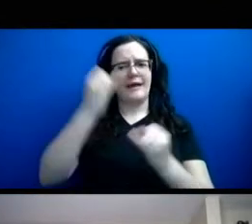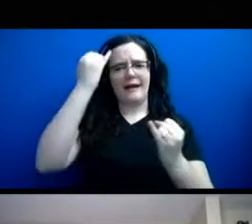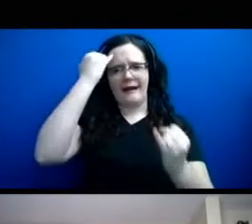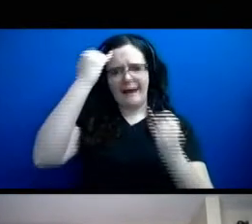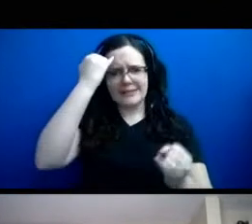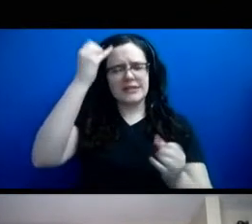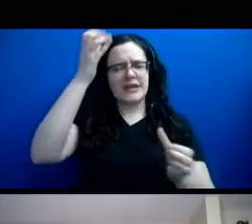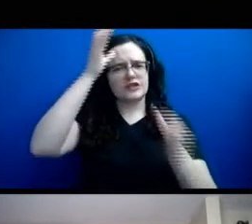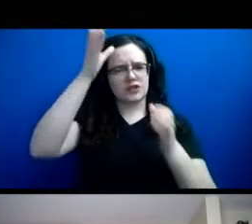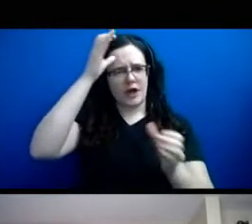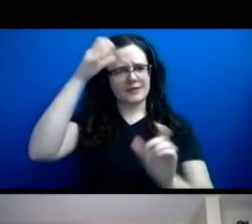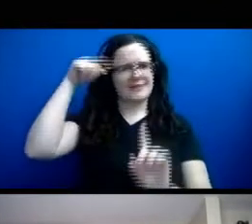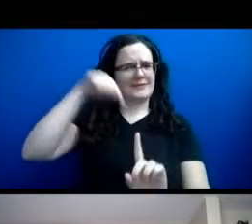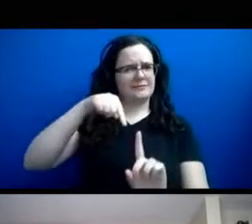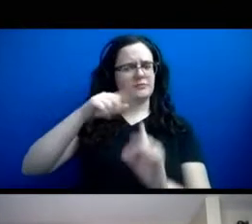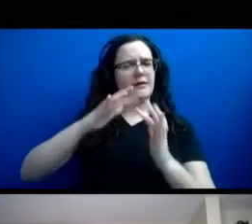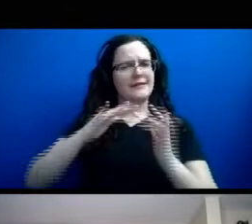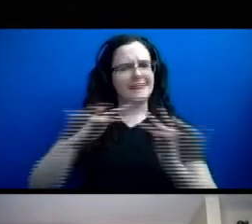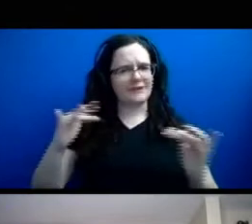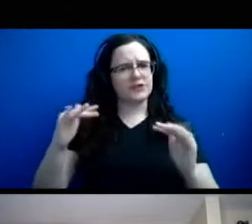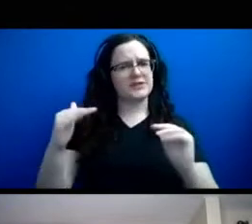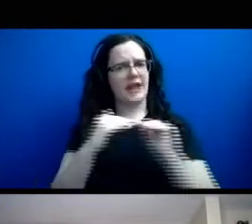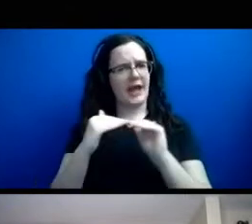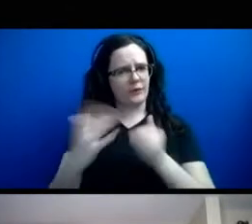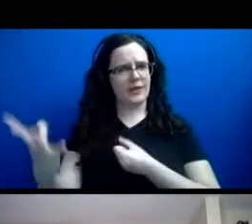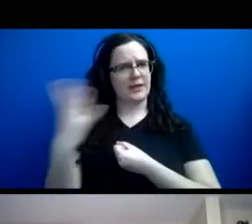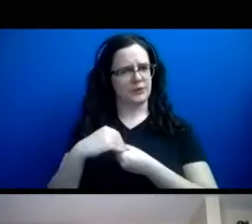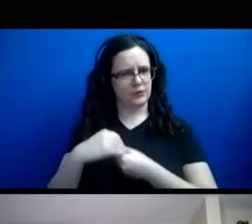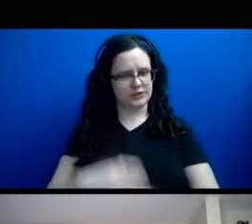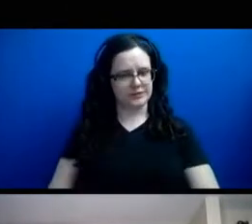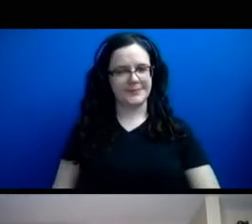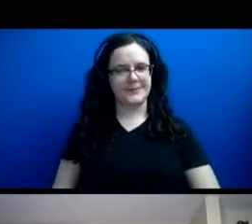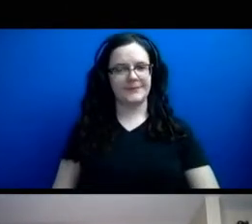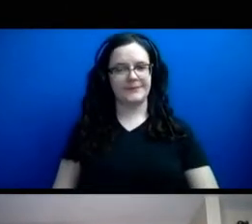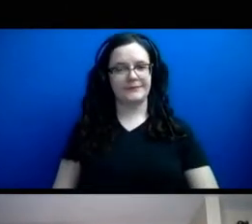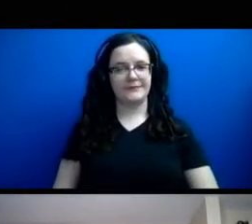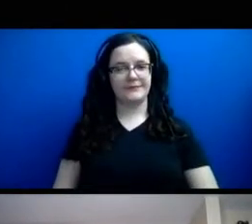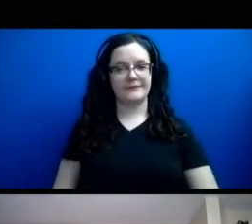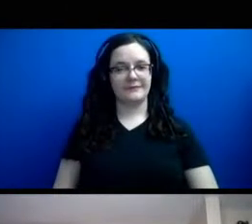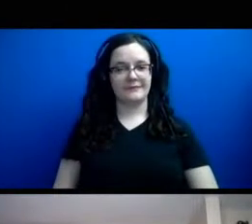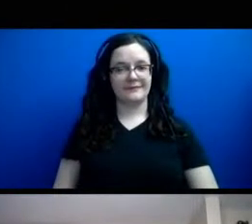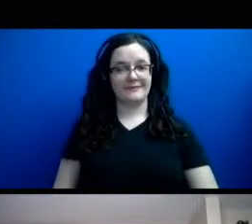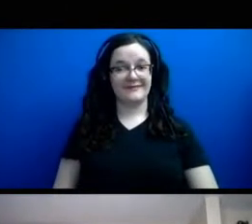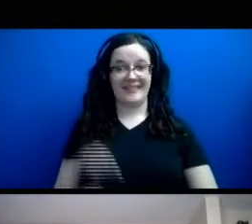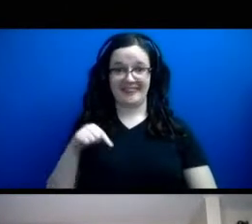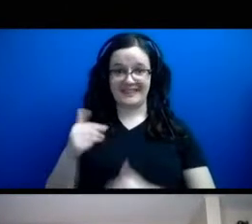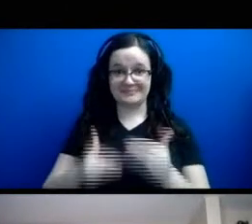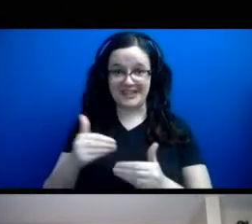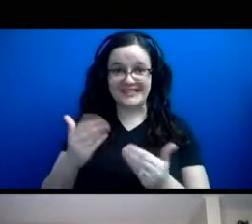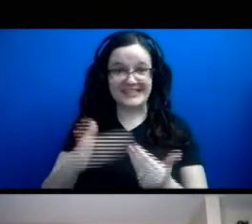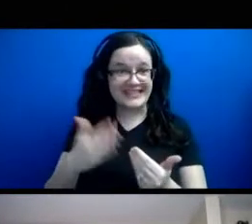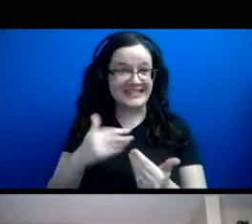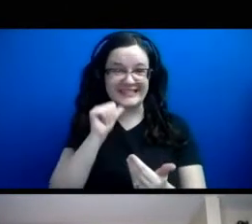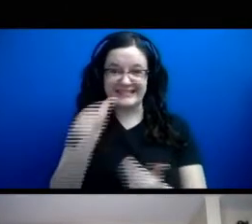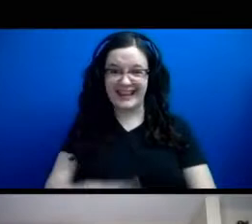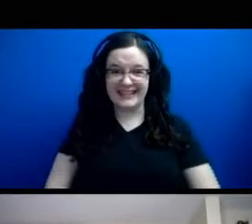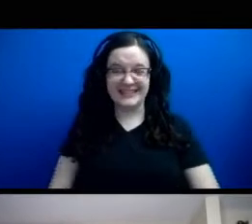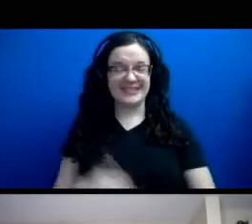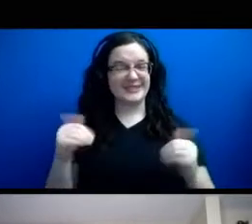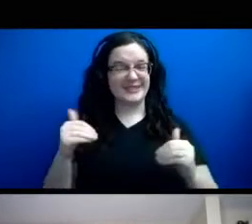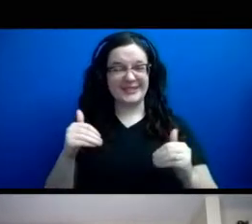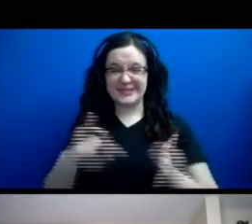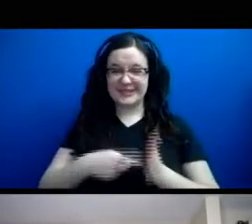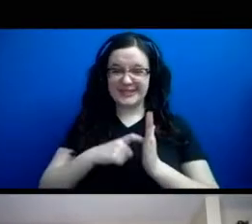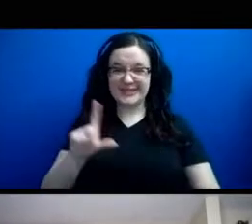of diversity, equity, and inclusion. This was not an easy process. It involved 20 people with